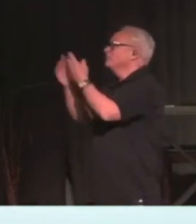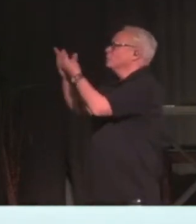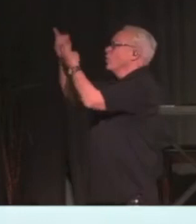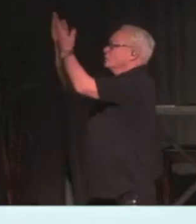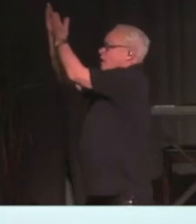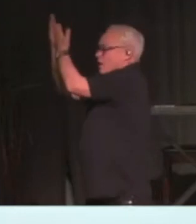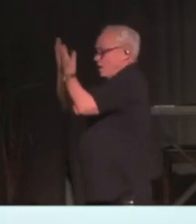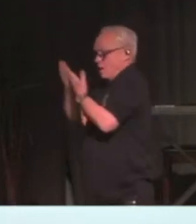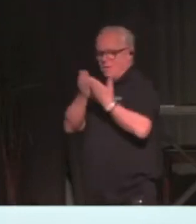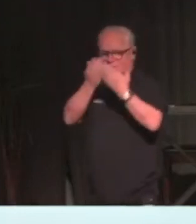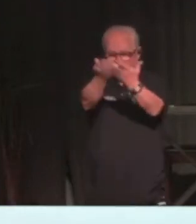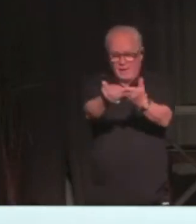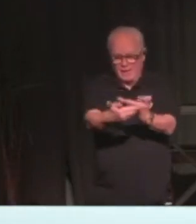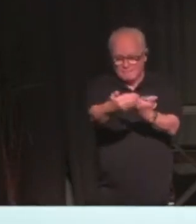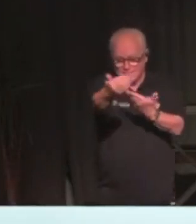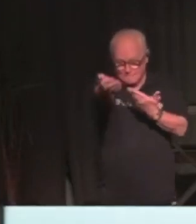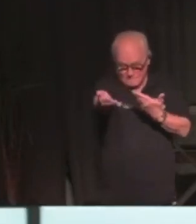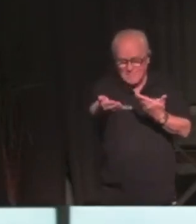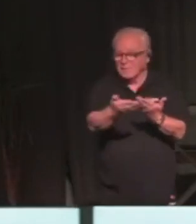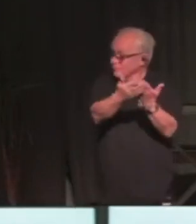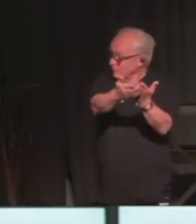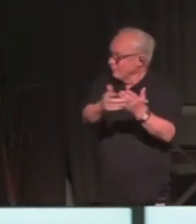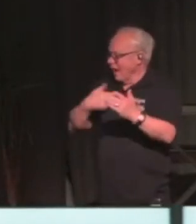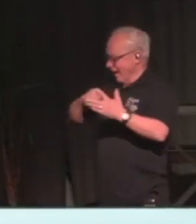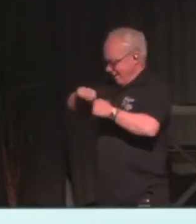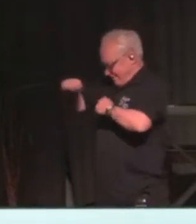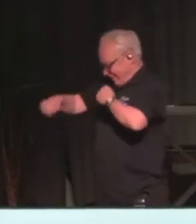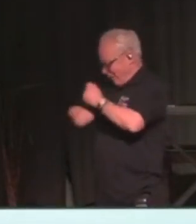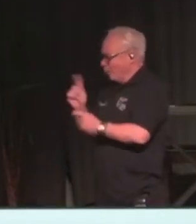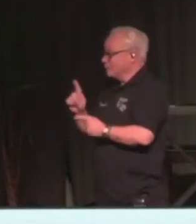for them, and I become an intercessor.